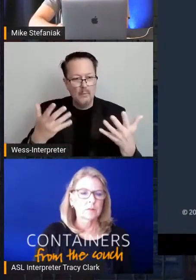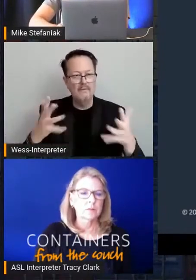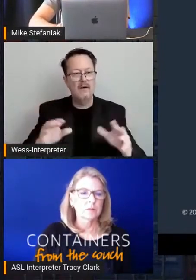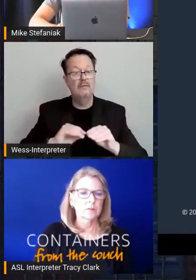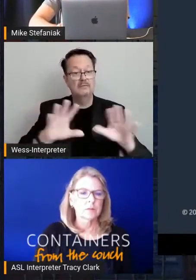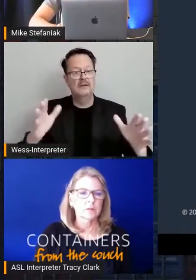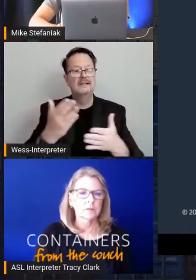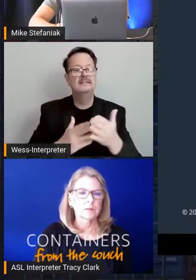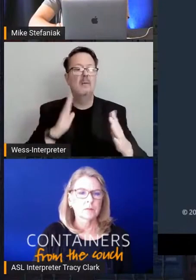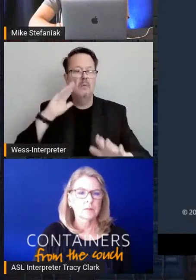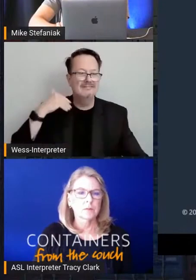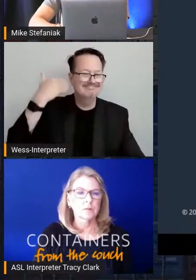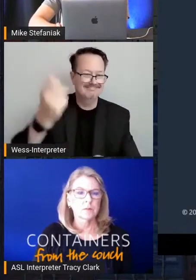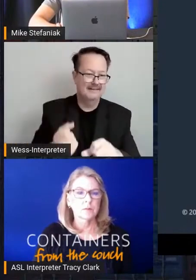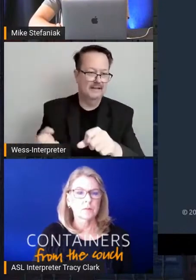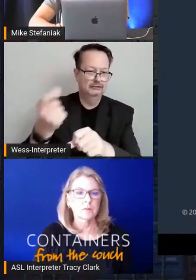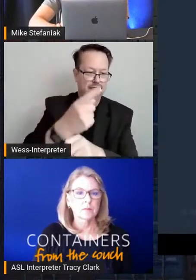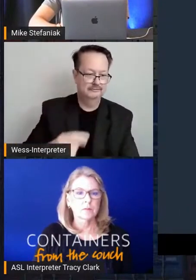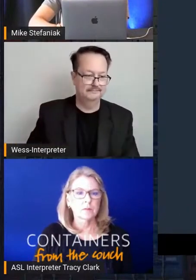coming over the next year.